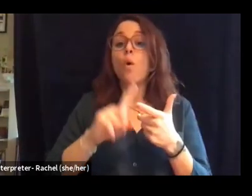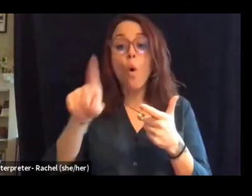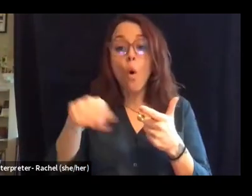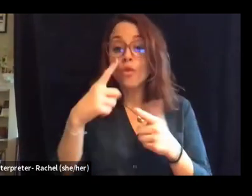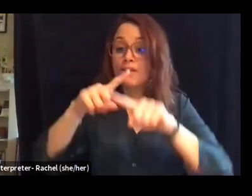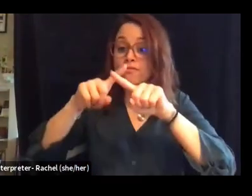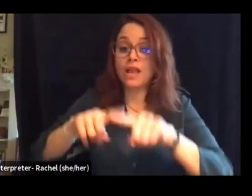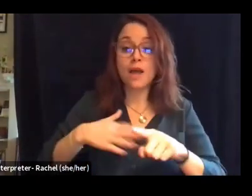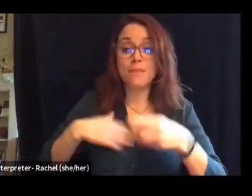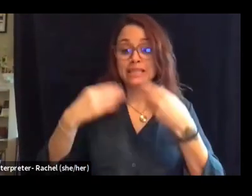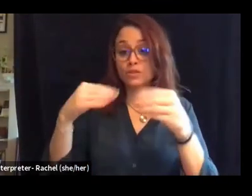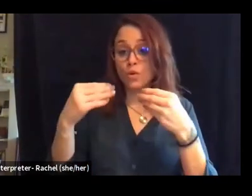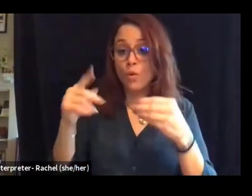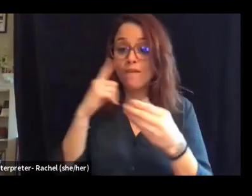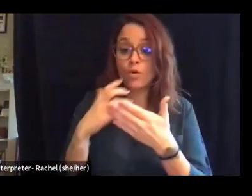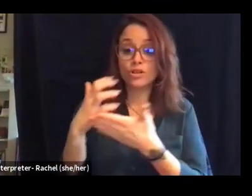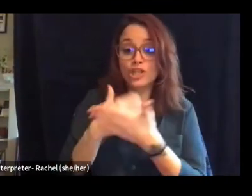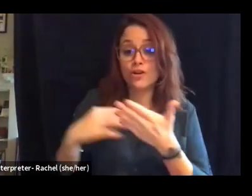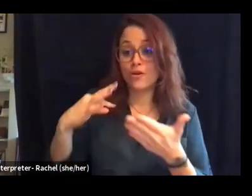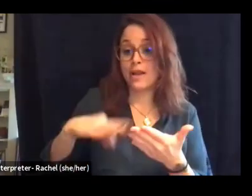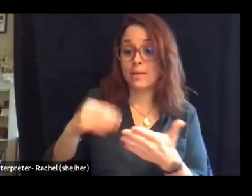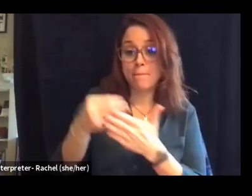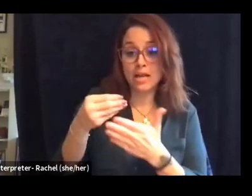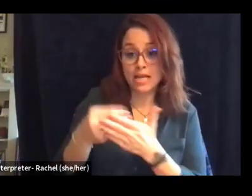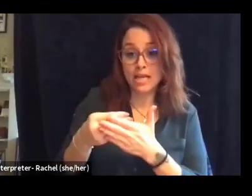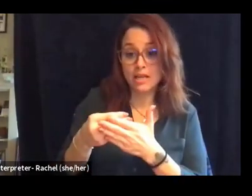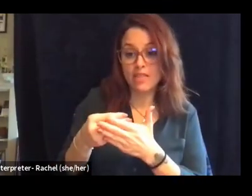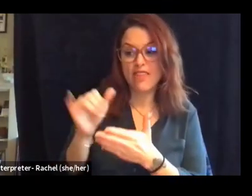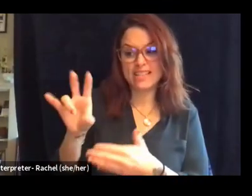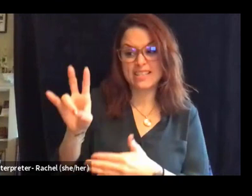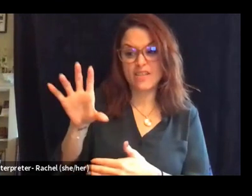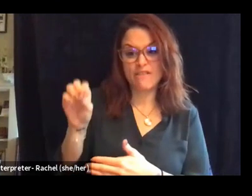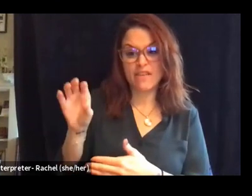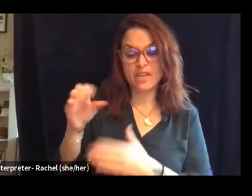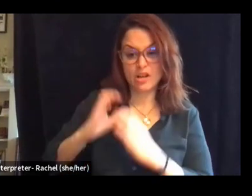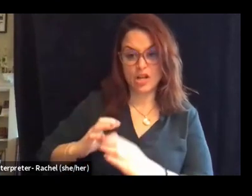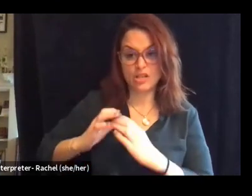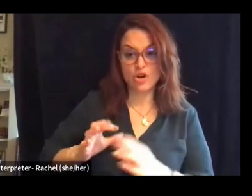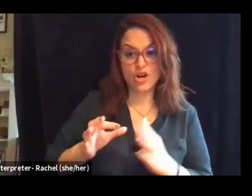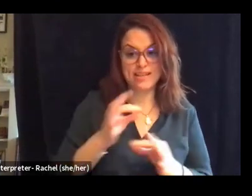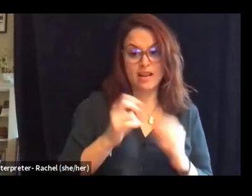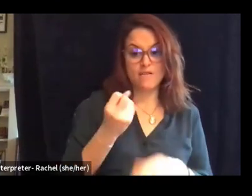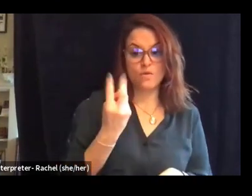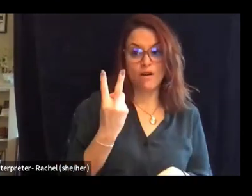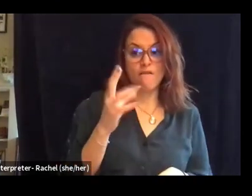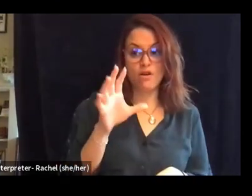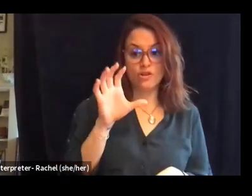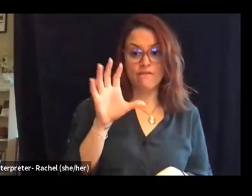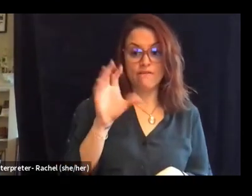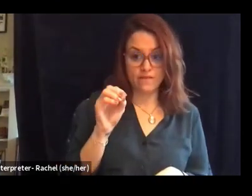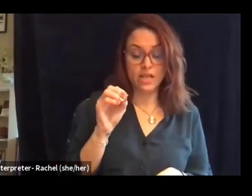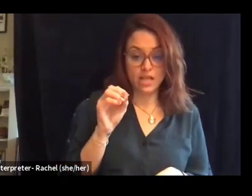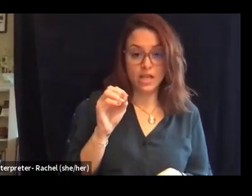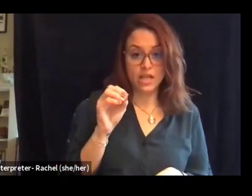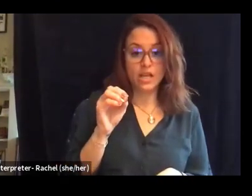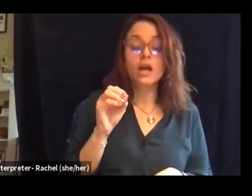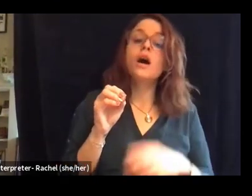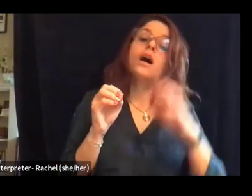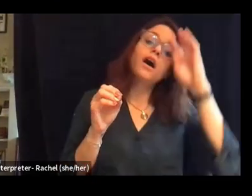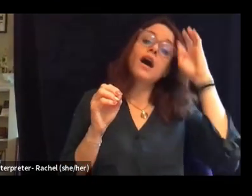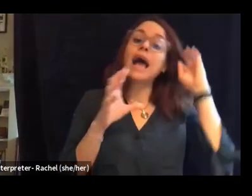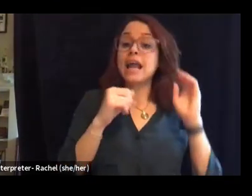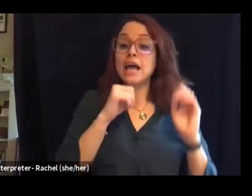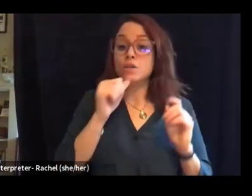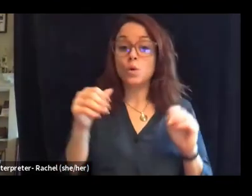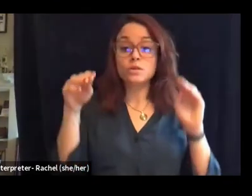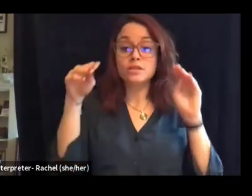store, which is only going to generate 750 customers versus the expected 1,250 customers, and I don't spend